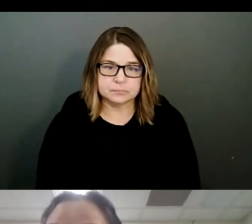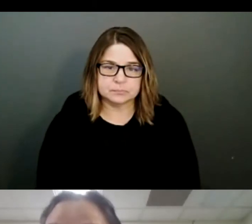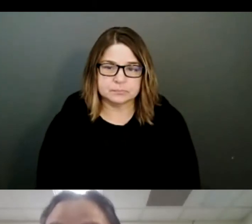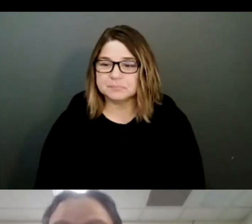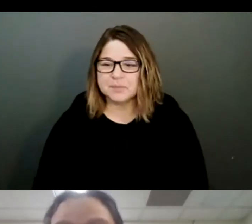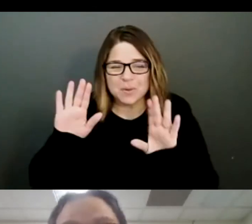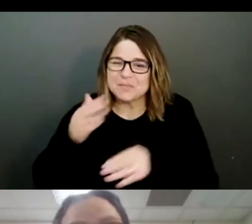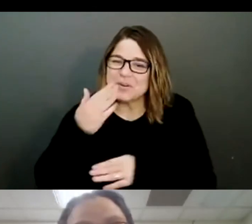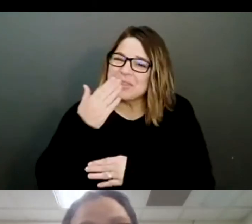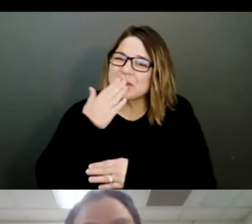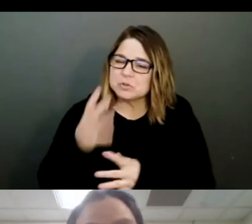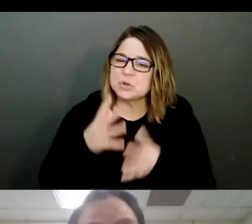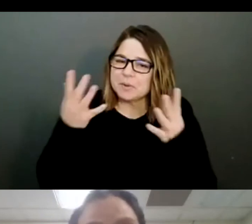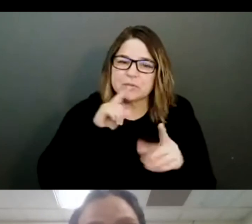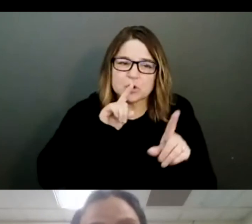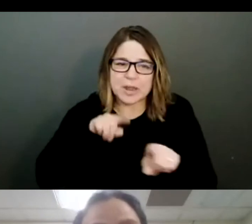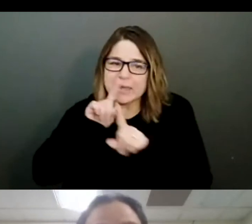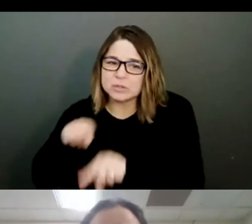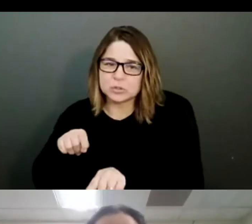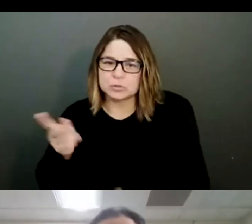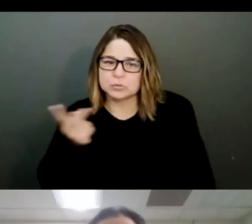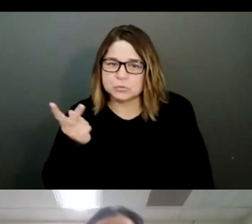Wonderful. Thank you so much for those answers.